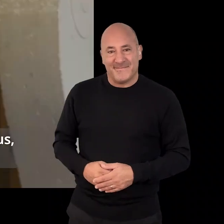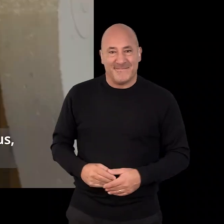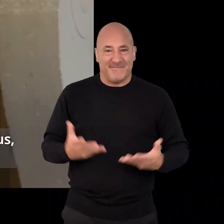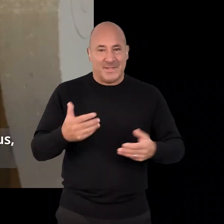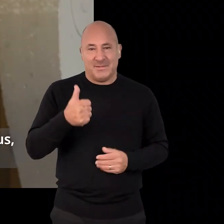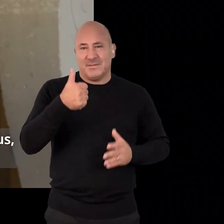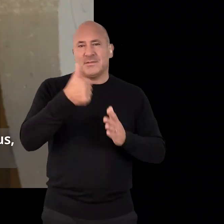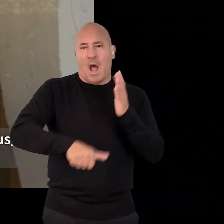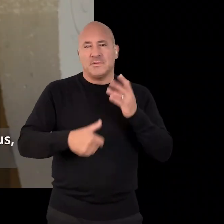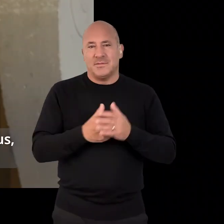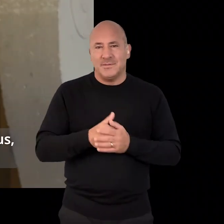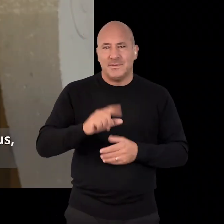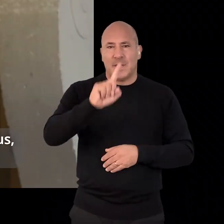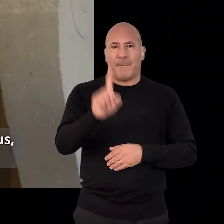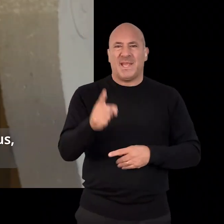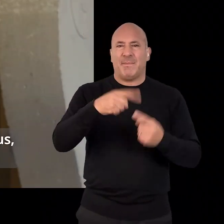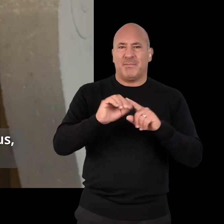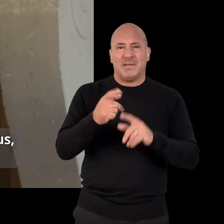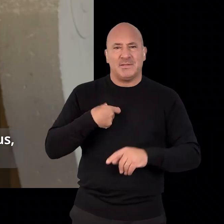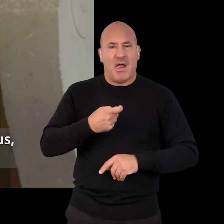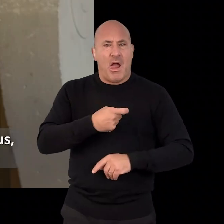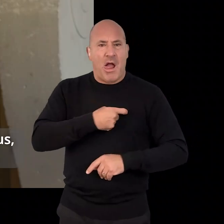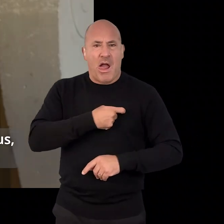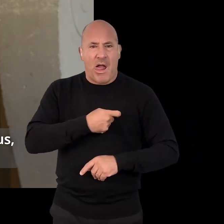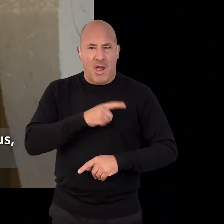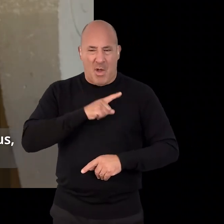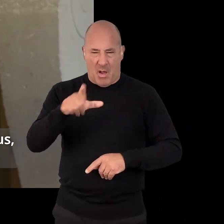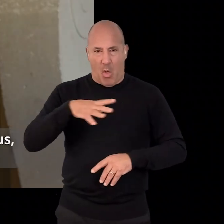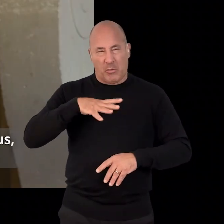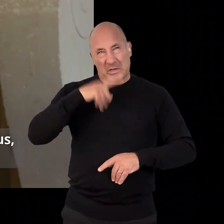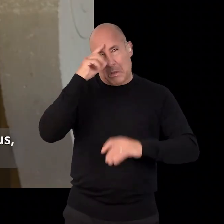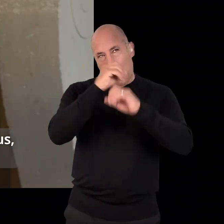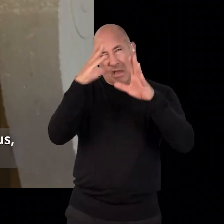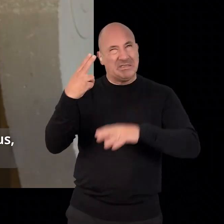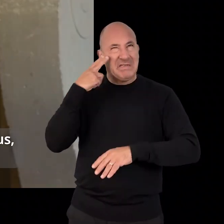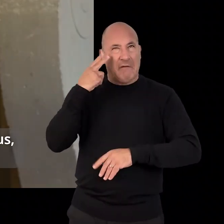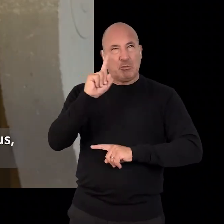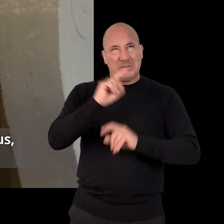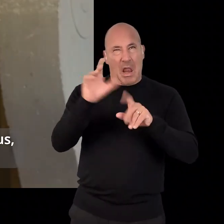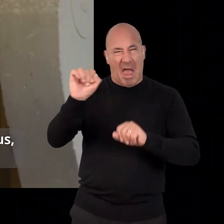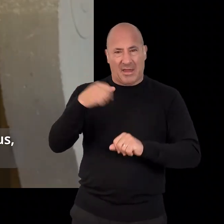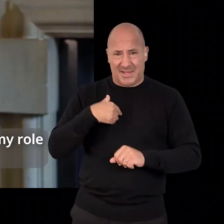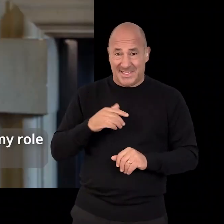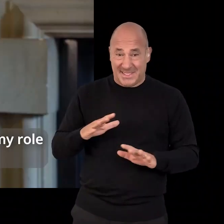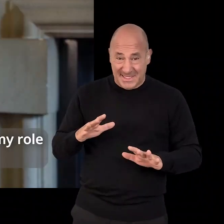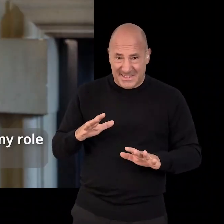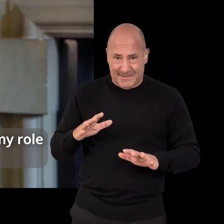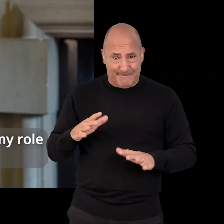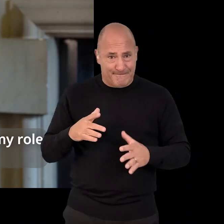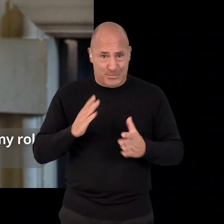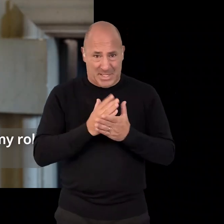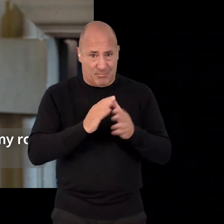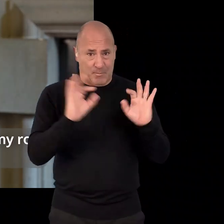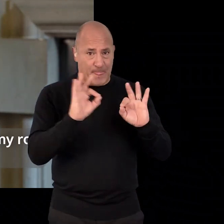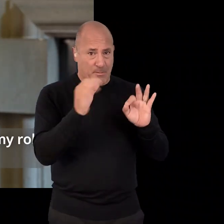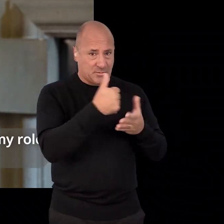I think to start off with, people were a little bit nervous because they had preconceptions of deaf people. There was nobody